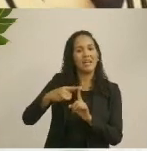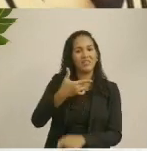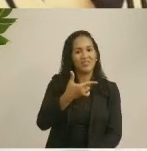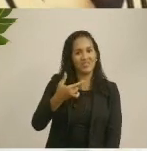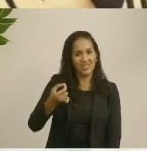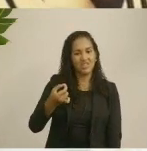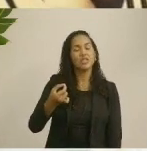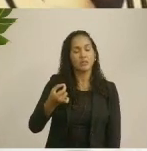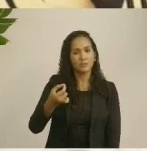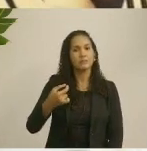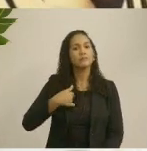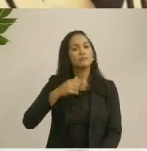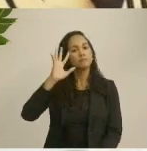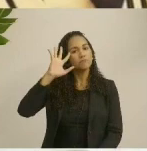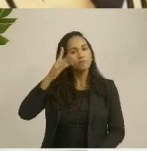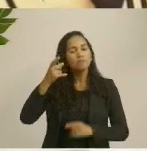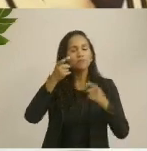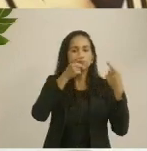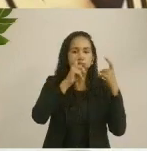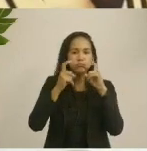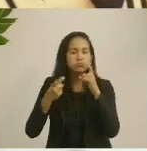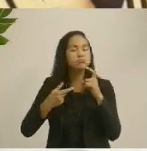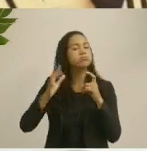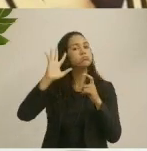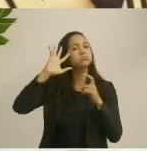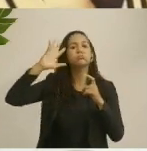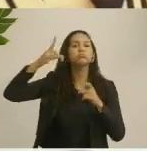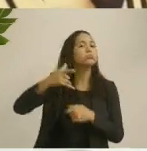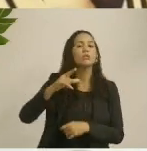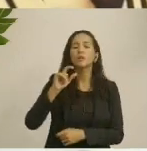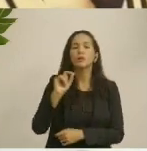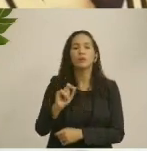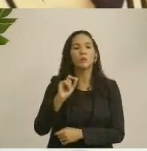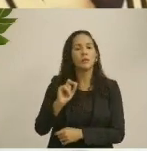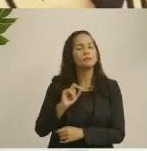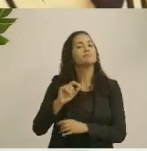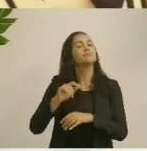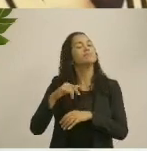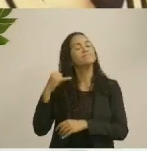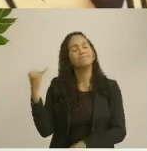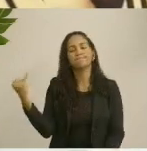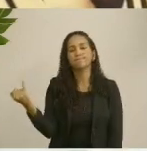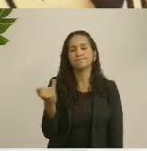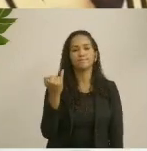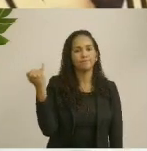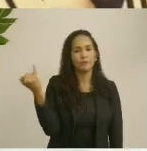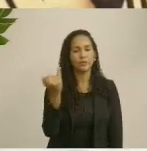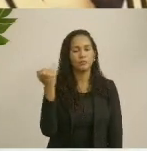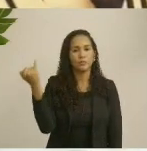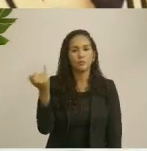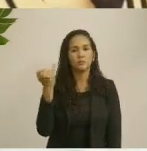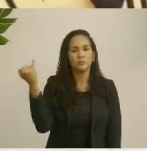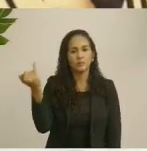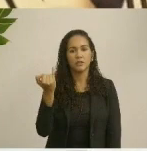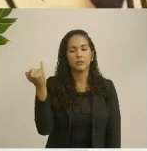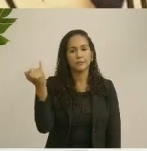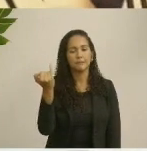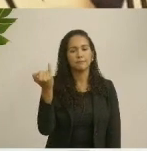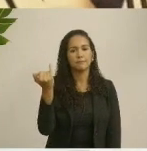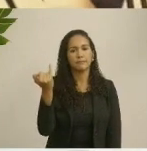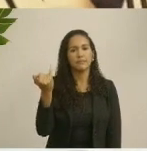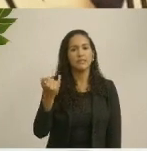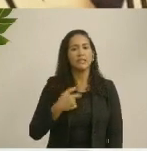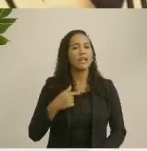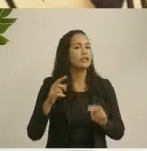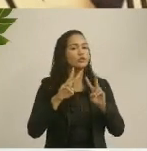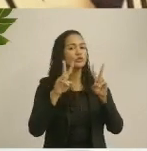of inestimable importance, and that is to put the issue of sustainable development in front of